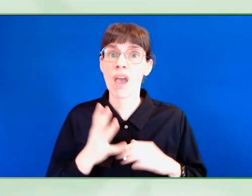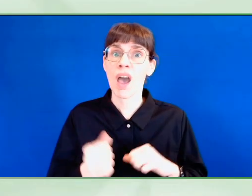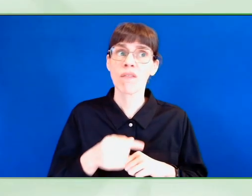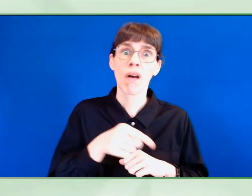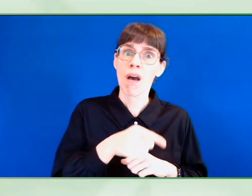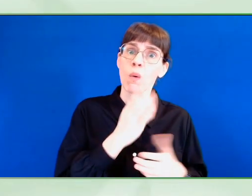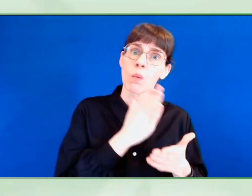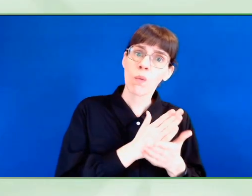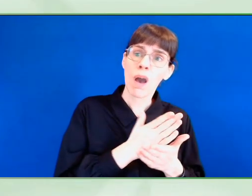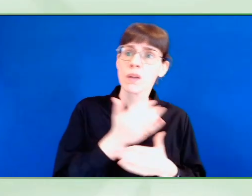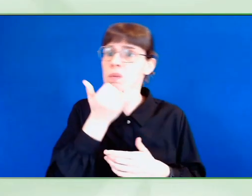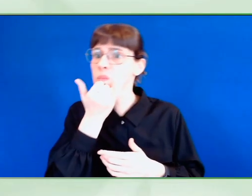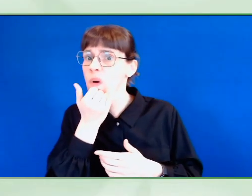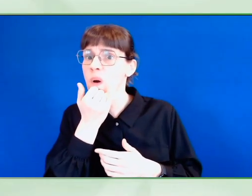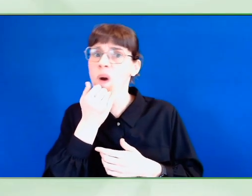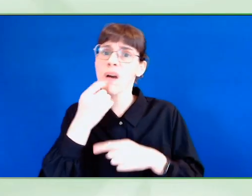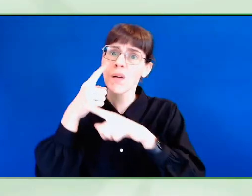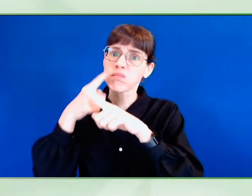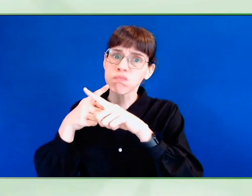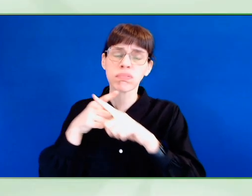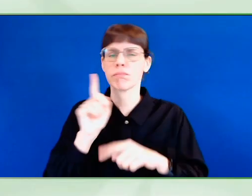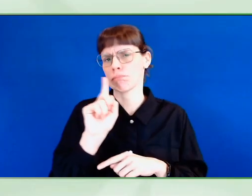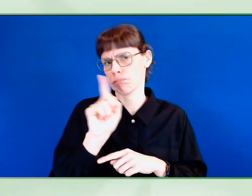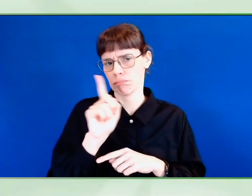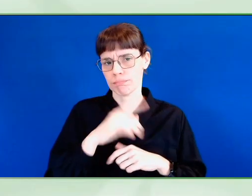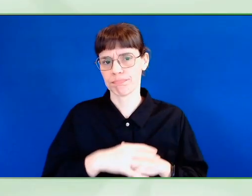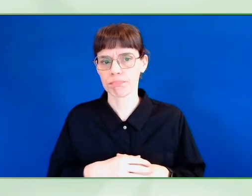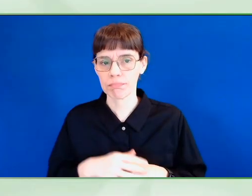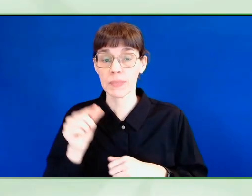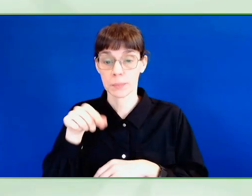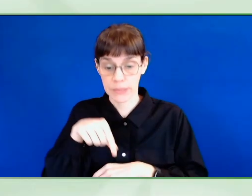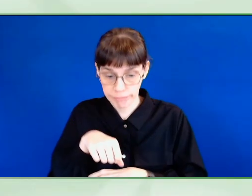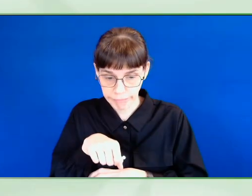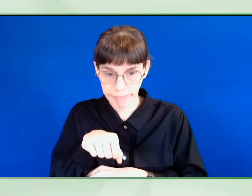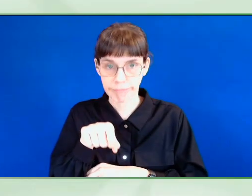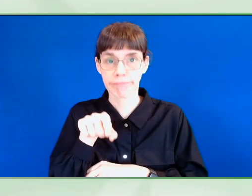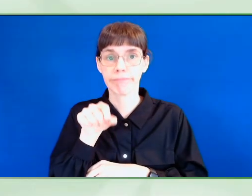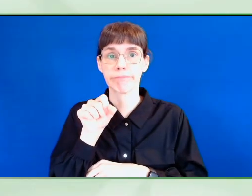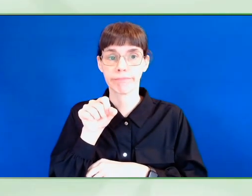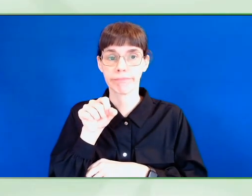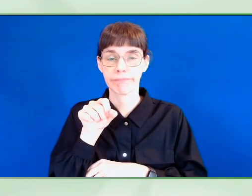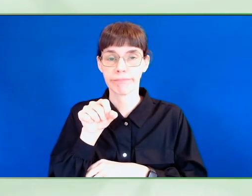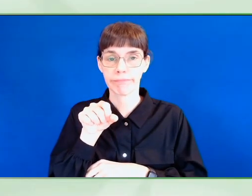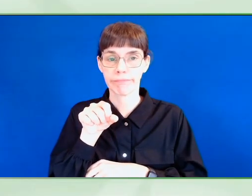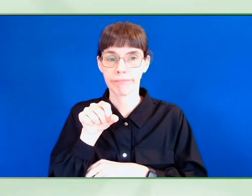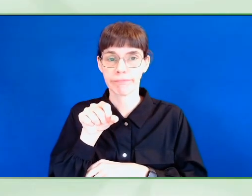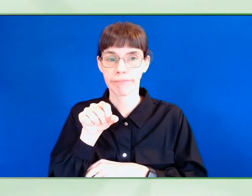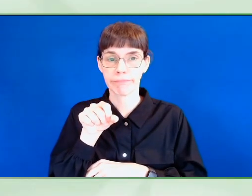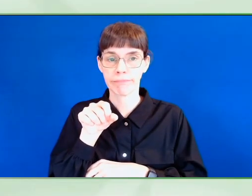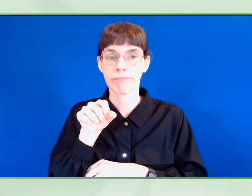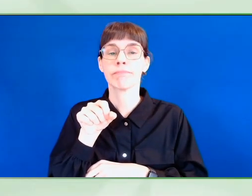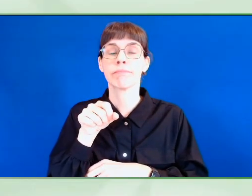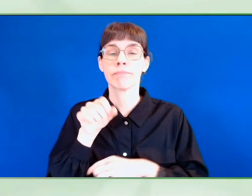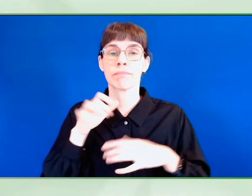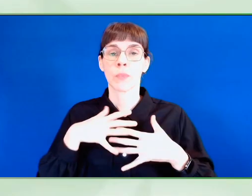On the next inhale, just lift the chest slightly into a halfway lift. And on the exhale, come a little bit deeper